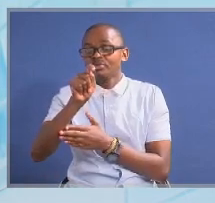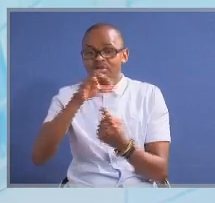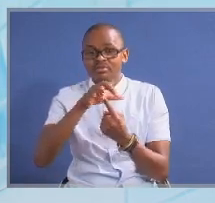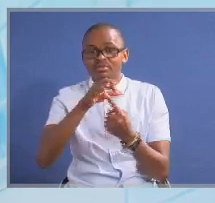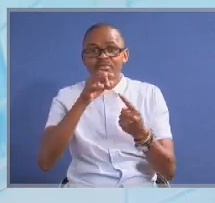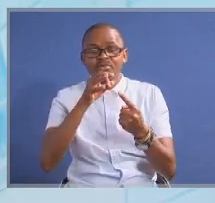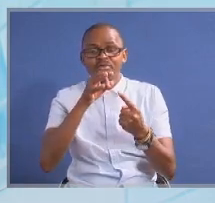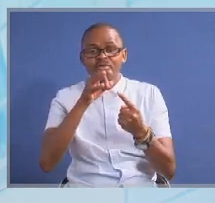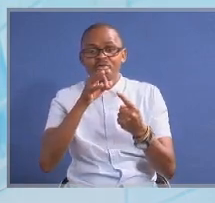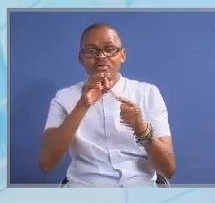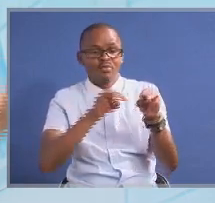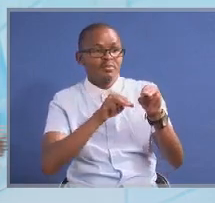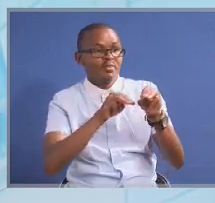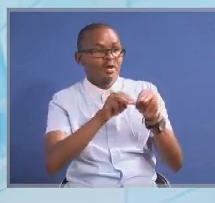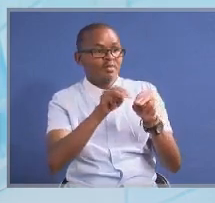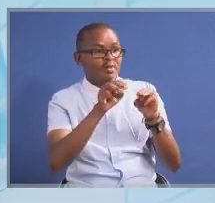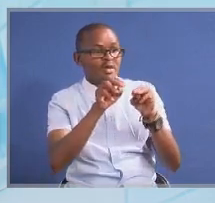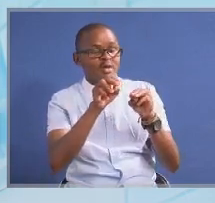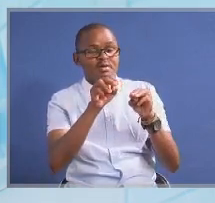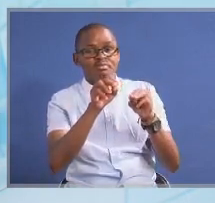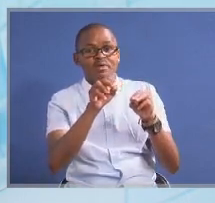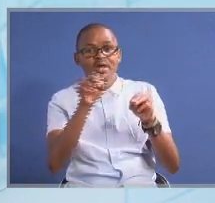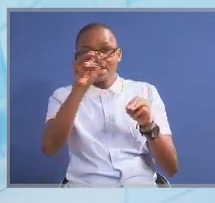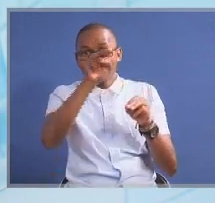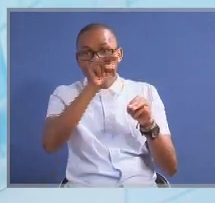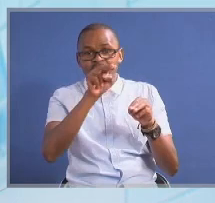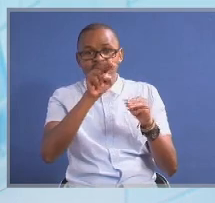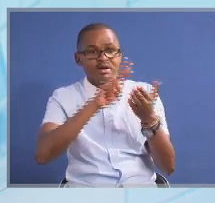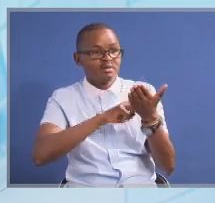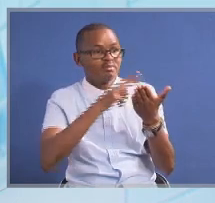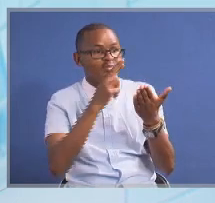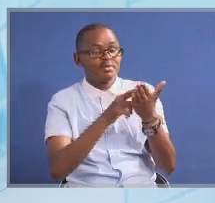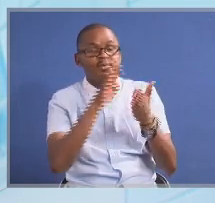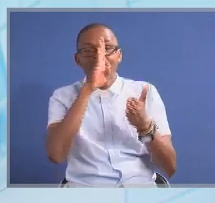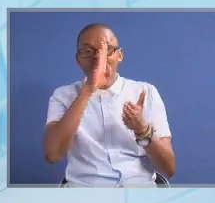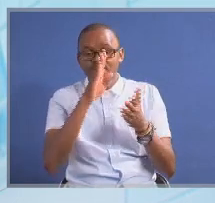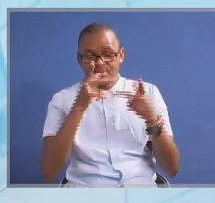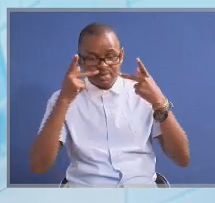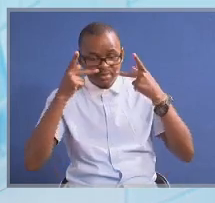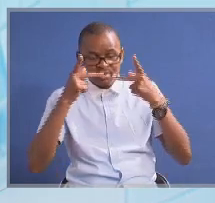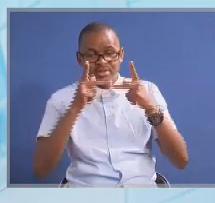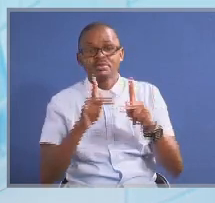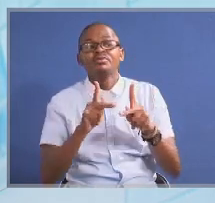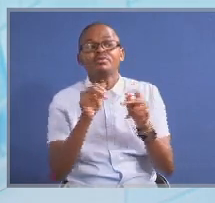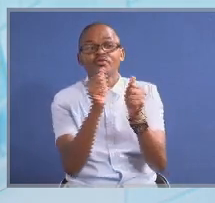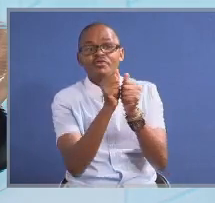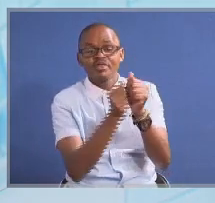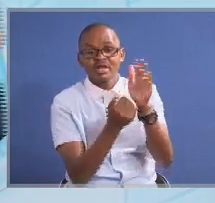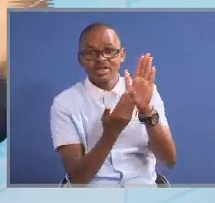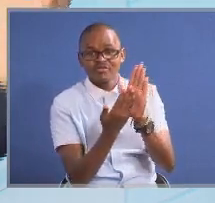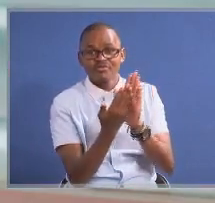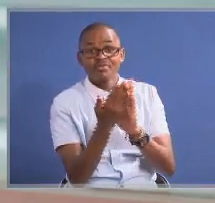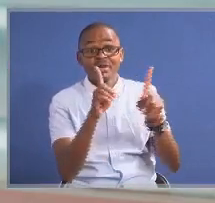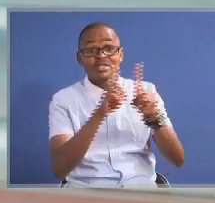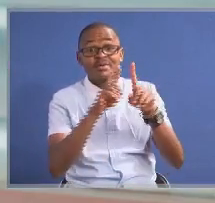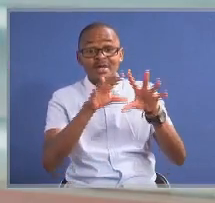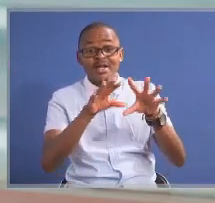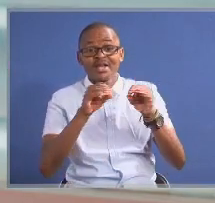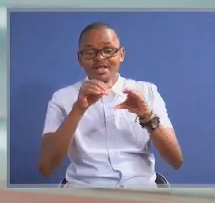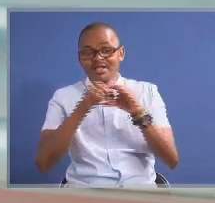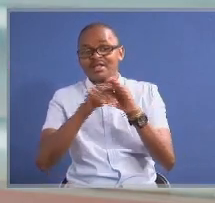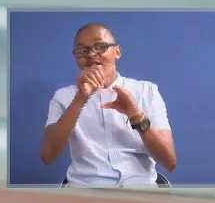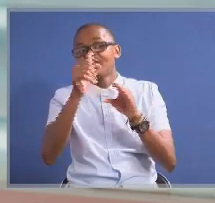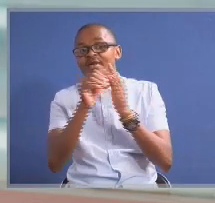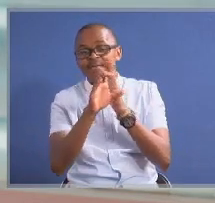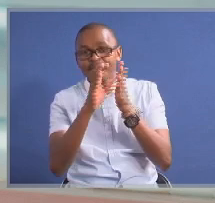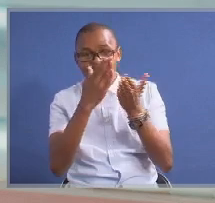particularly on in terms of managing their natural resources, mm-hmm. And also be at peace with the development that has already taken place in other parts of